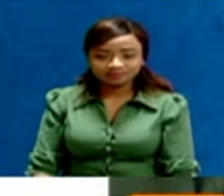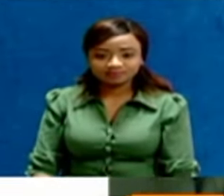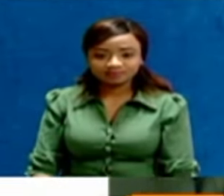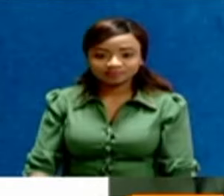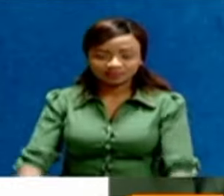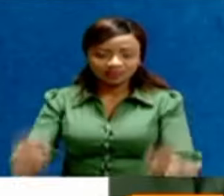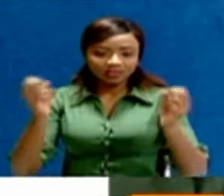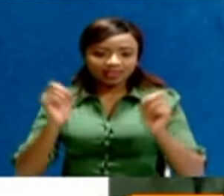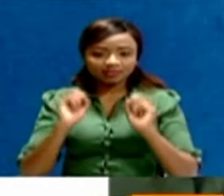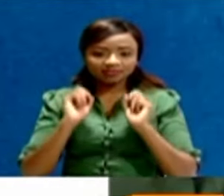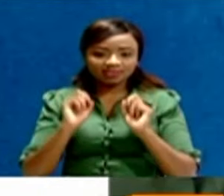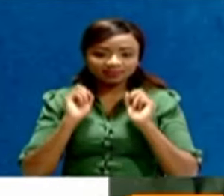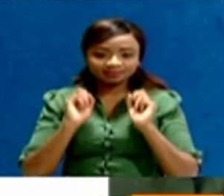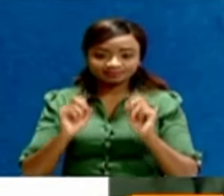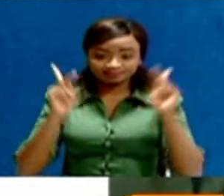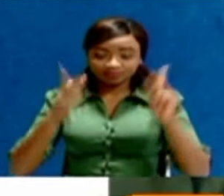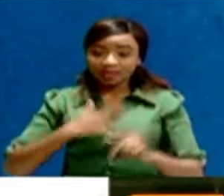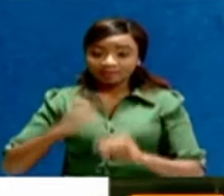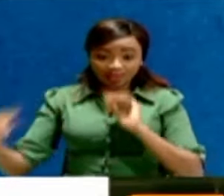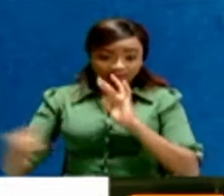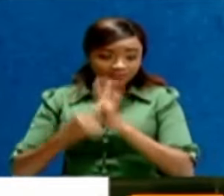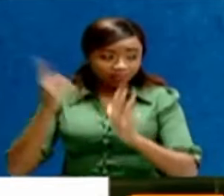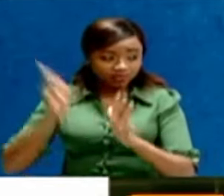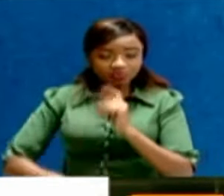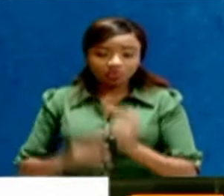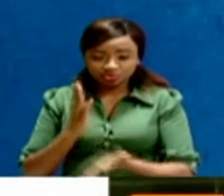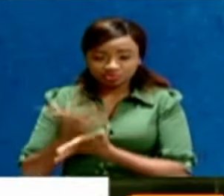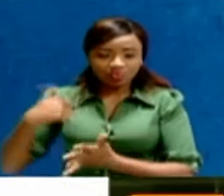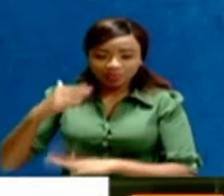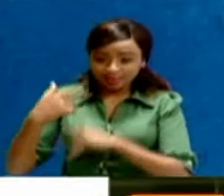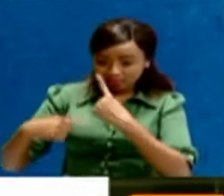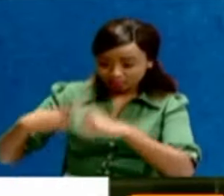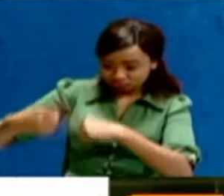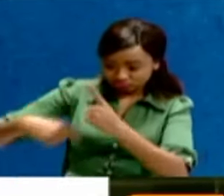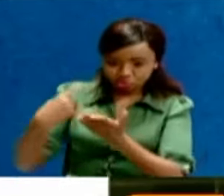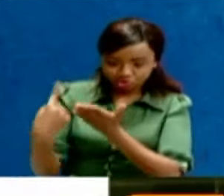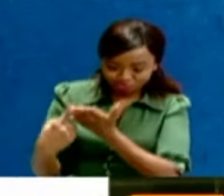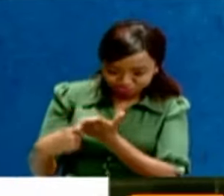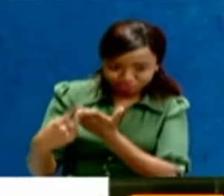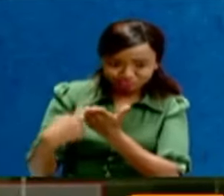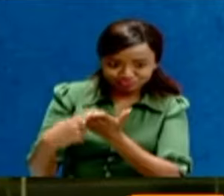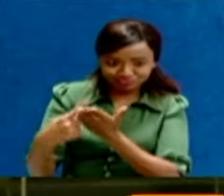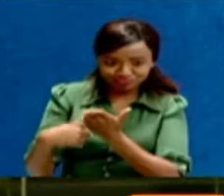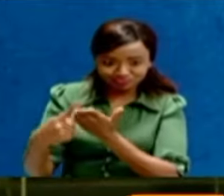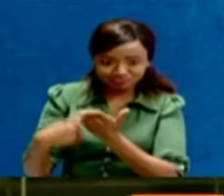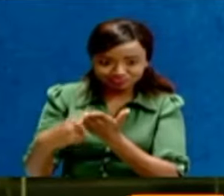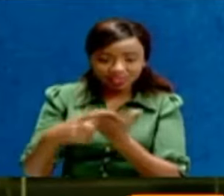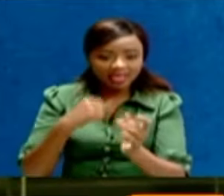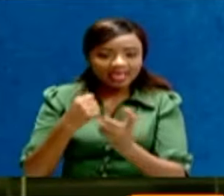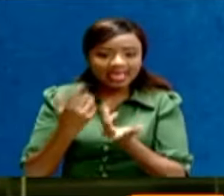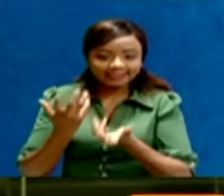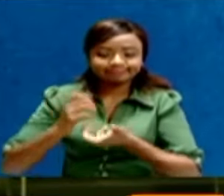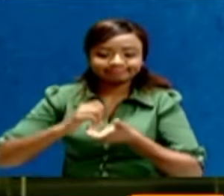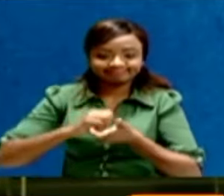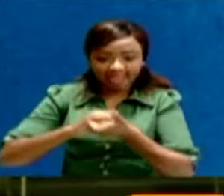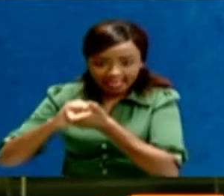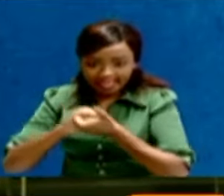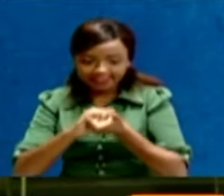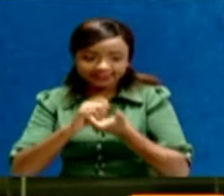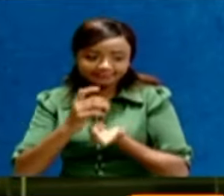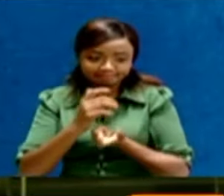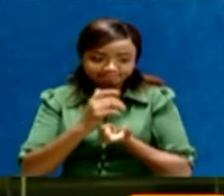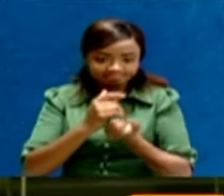Yeah, my point is that we shall continue discussing and engaging every senator to see